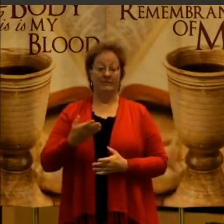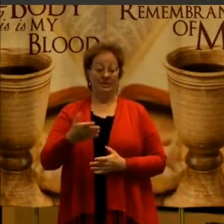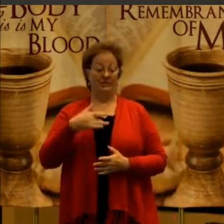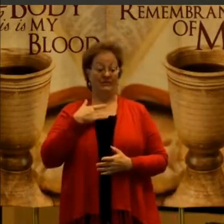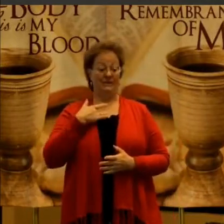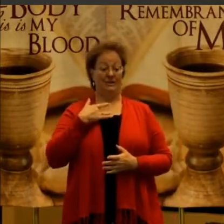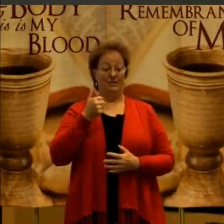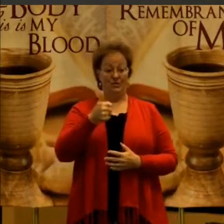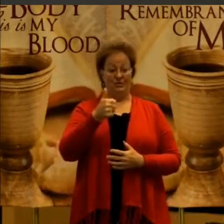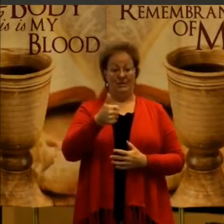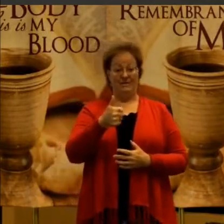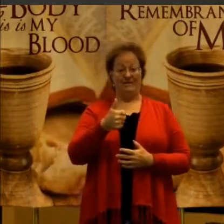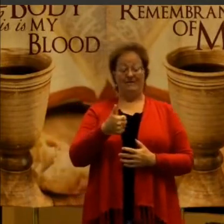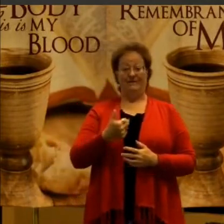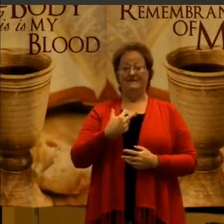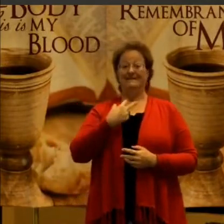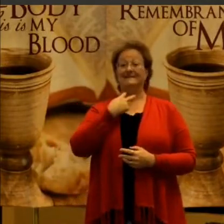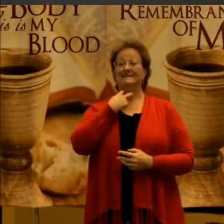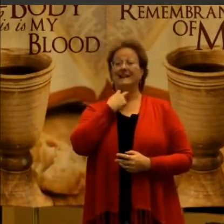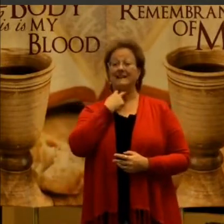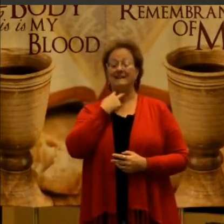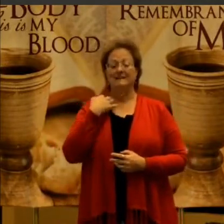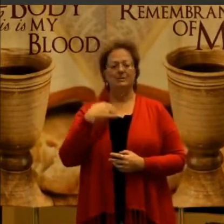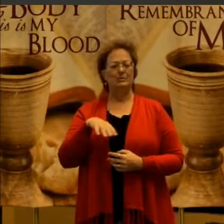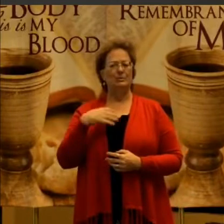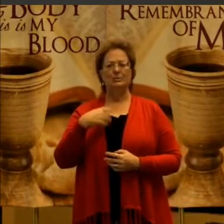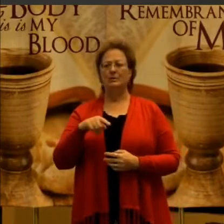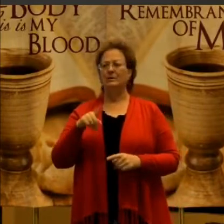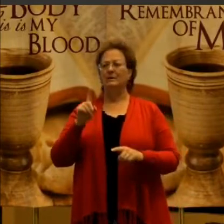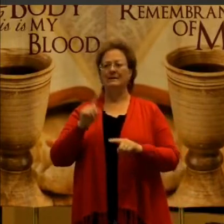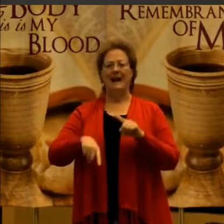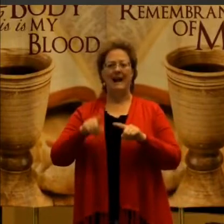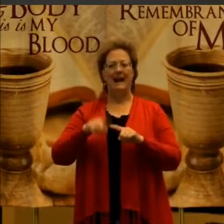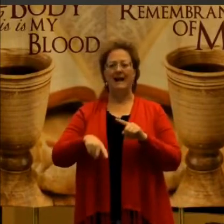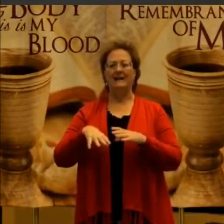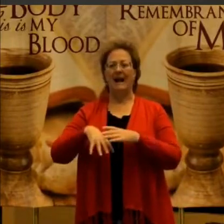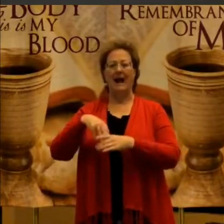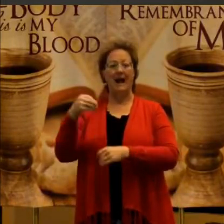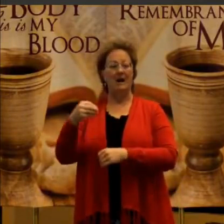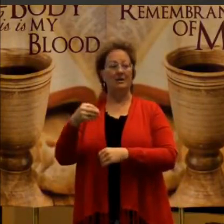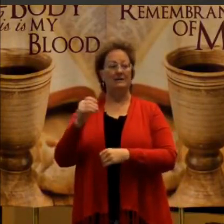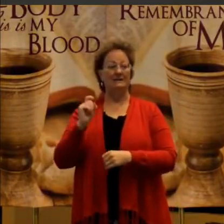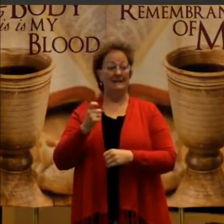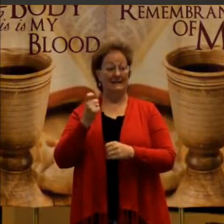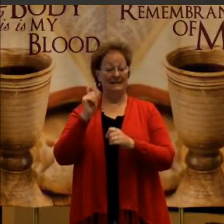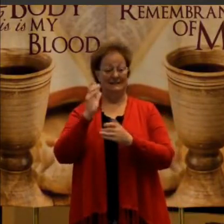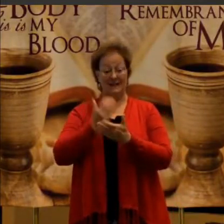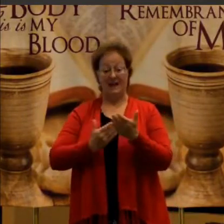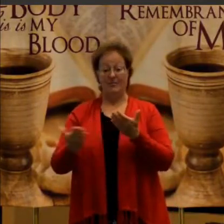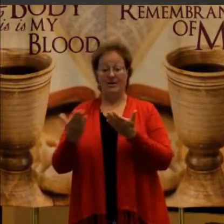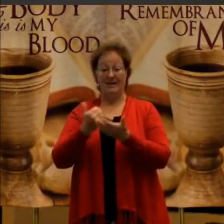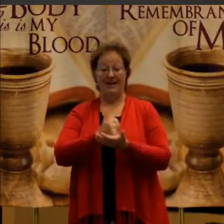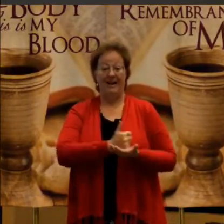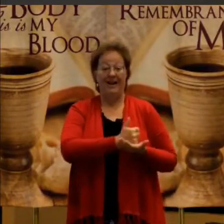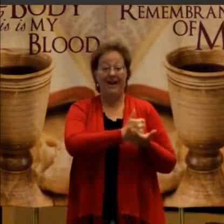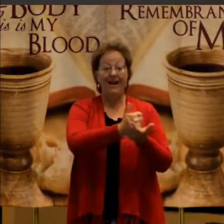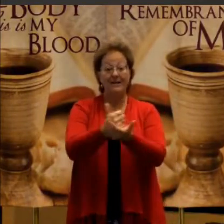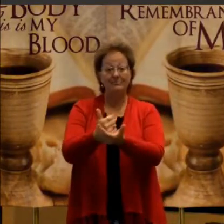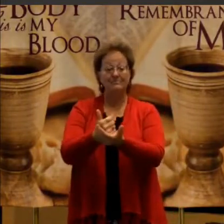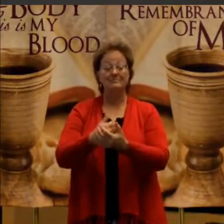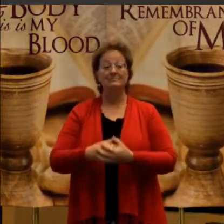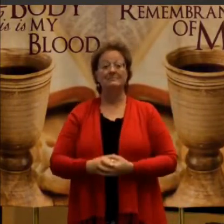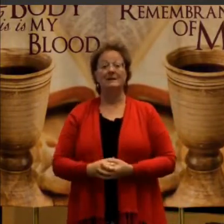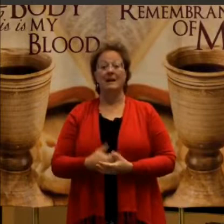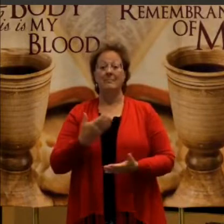stuck in mud or sand that you couldn't get yourself out, that someone else needed to rescue you? For those of you who maybe grew up